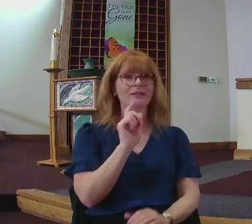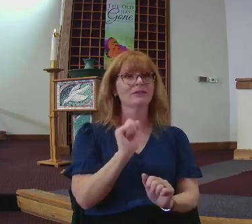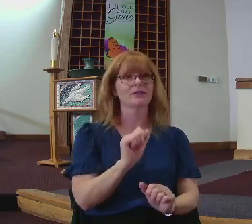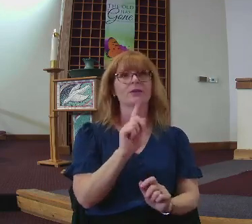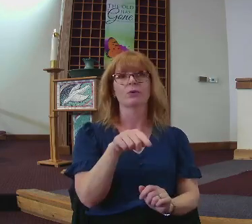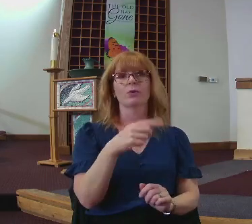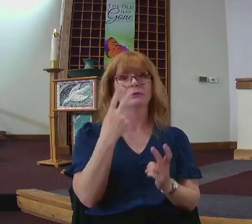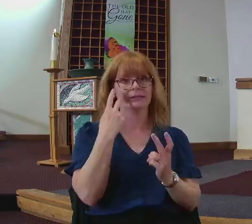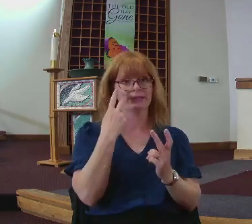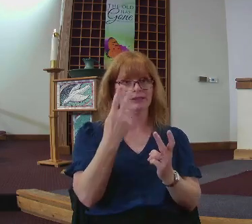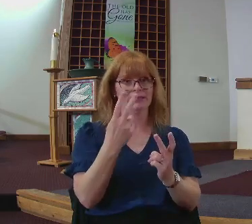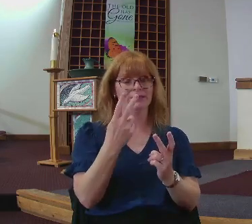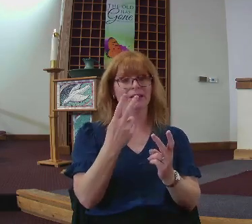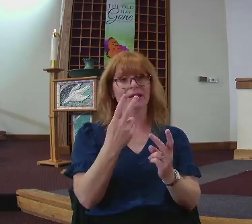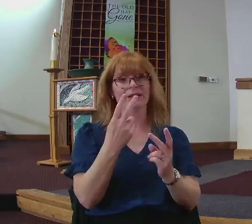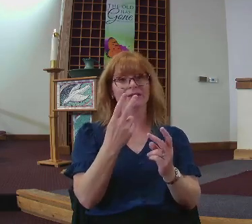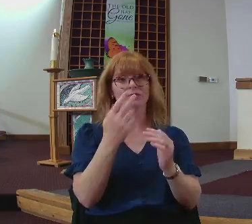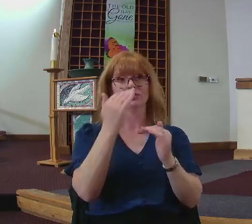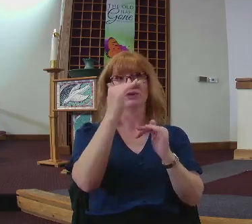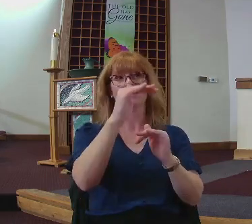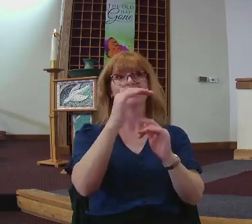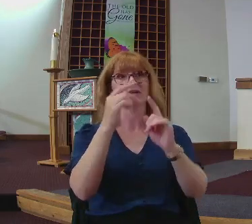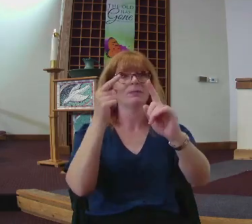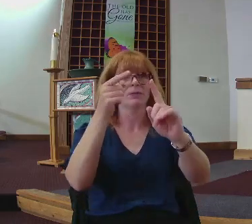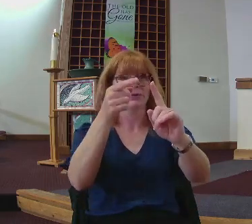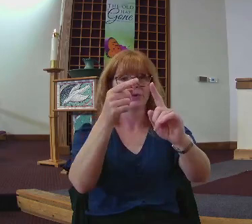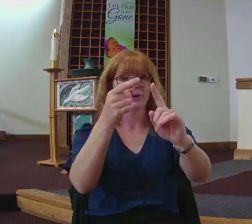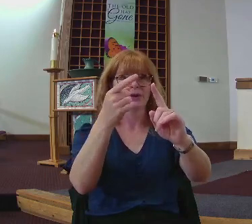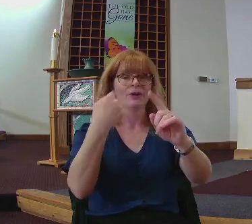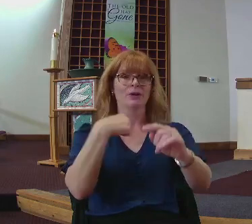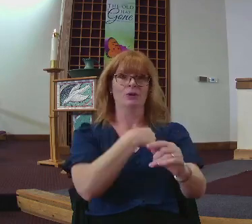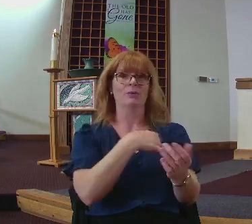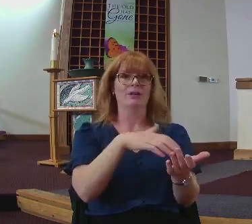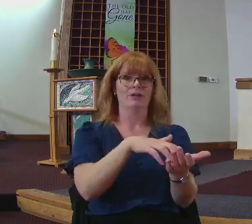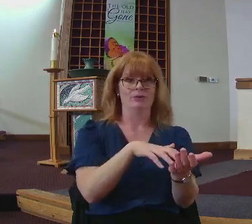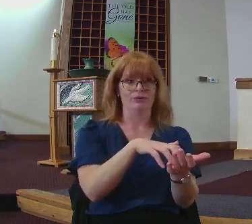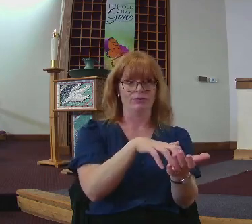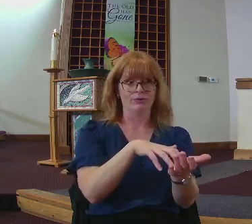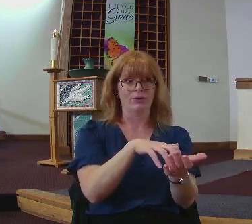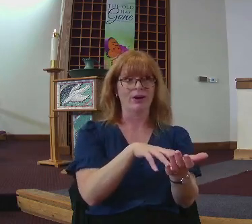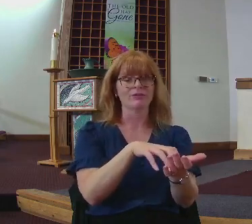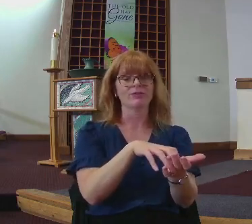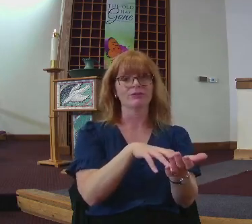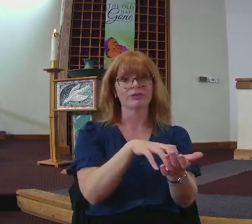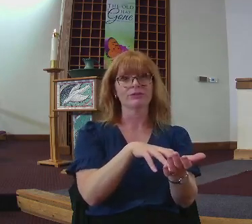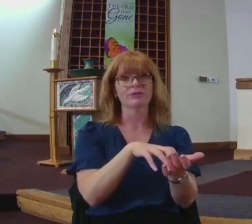We are fragile, contingent beings,